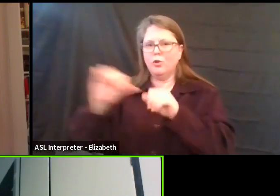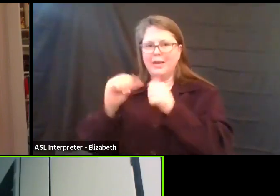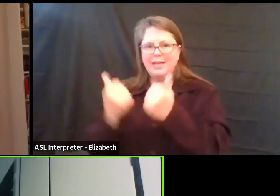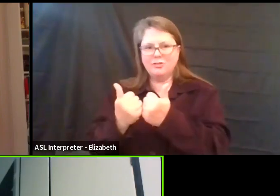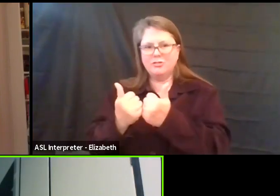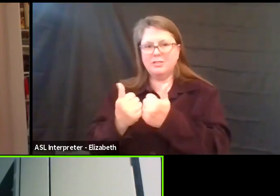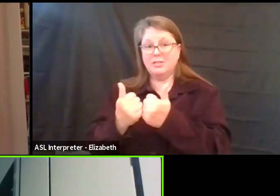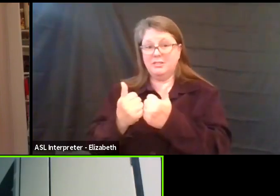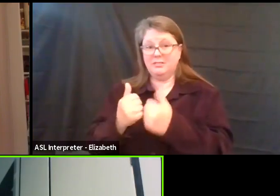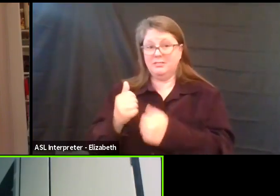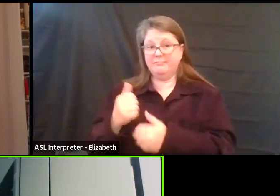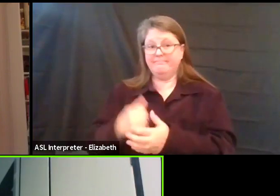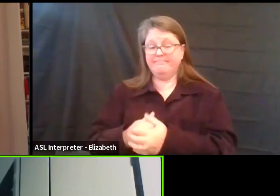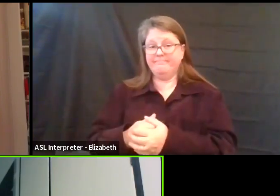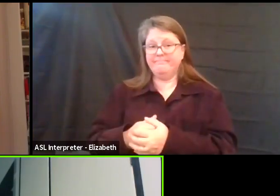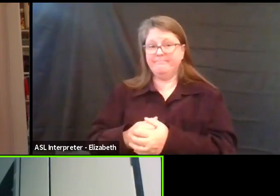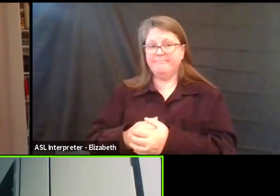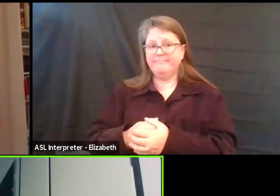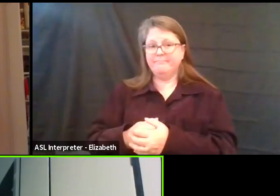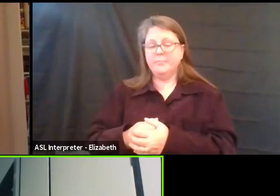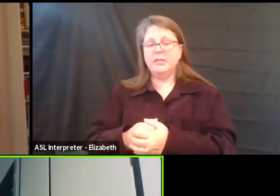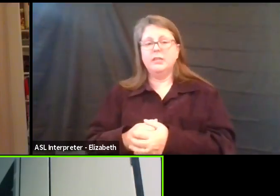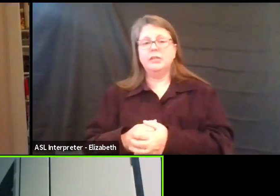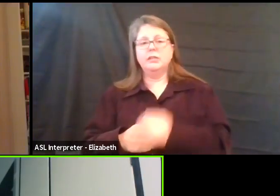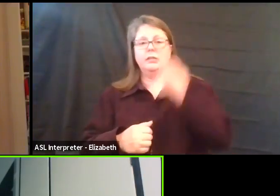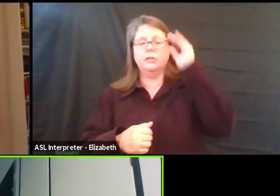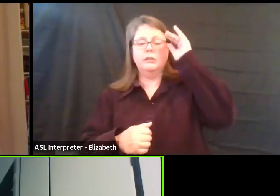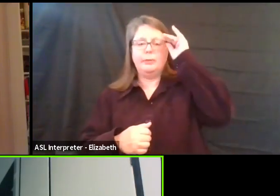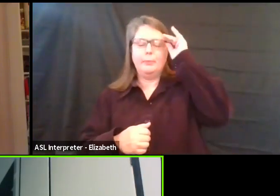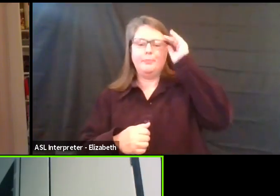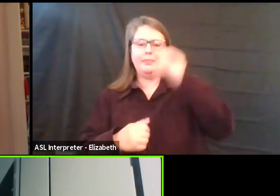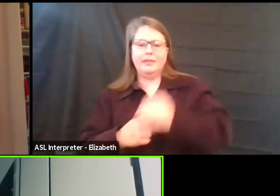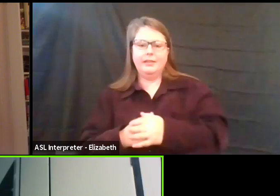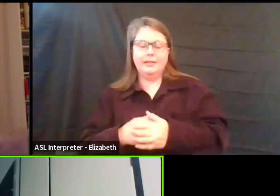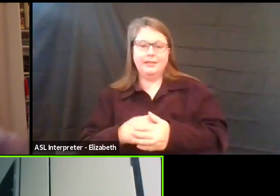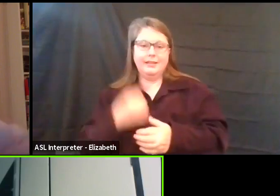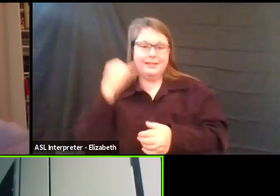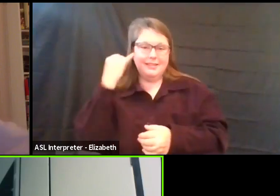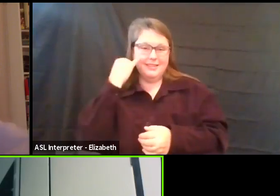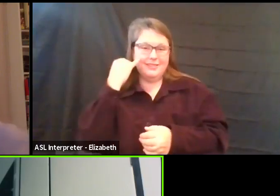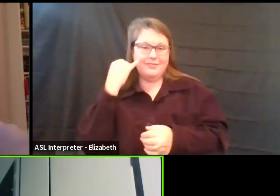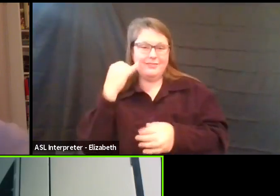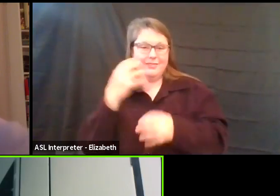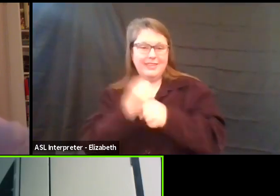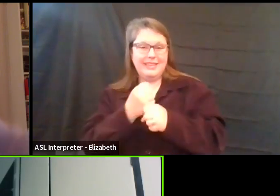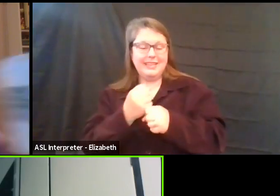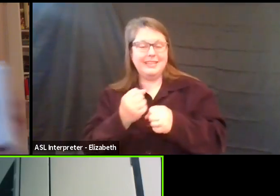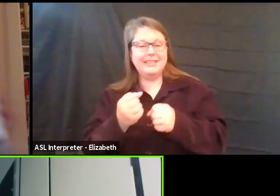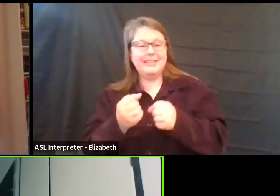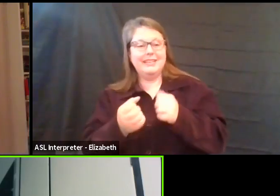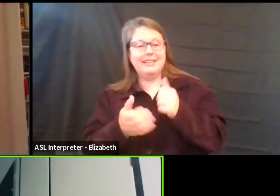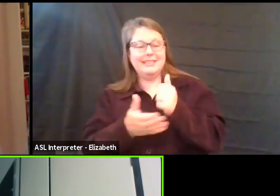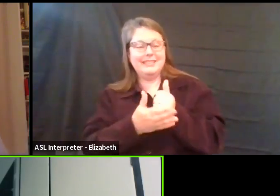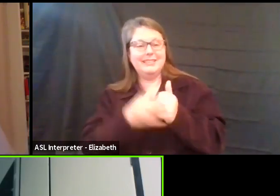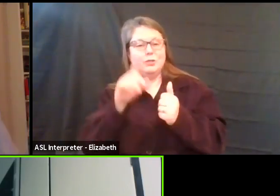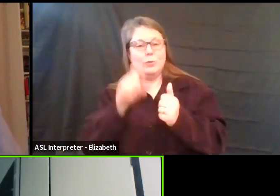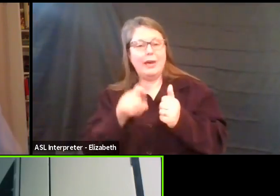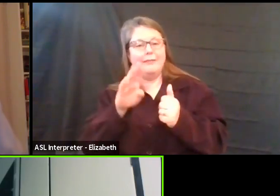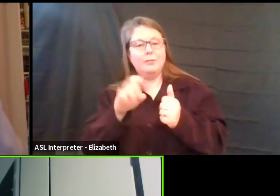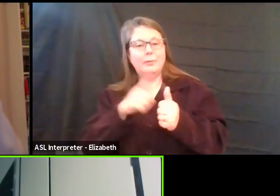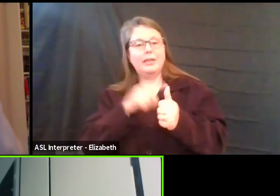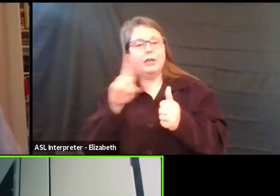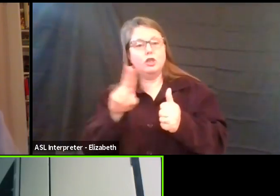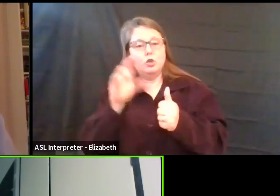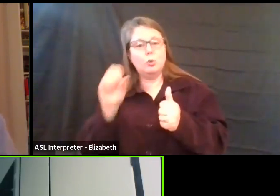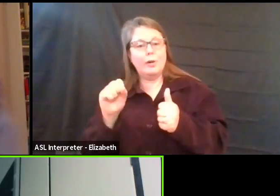Well, so to be eligible for assistance, you do have to be a US citizen, a non-citizen national, or a